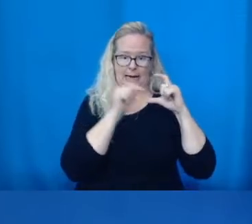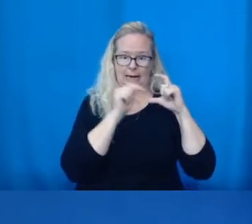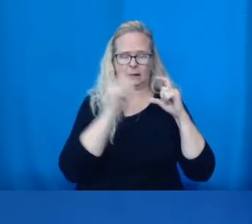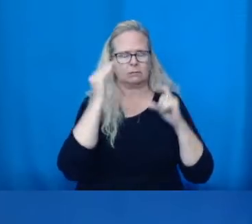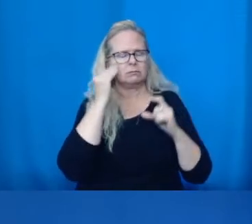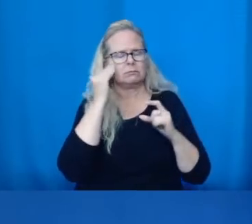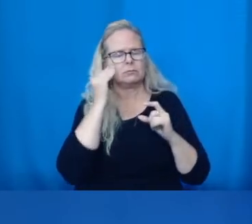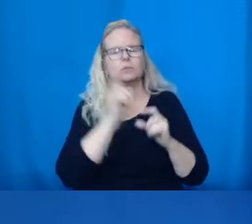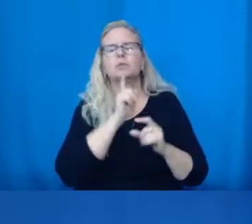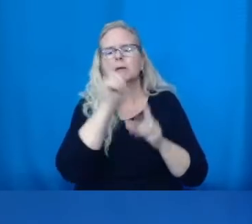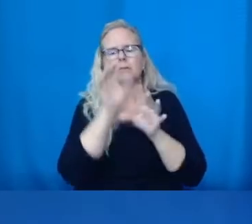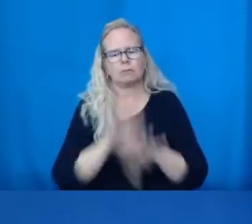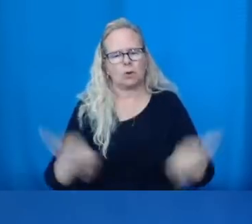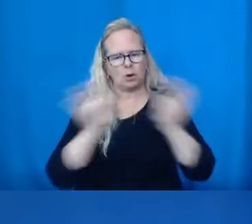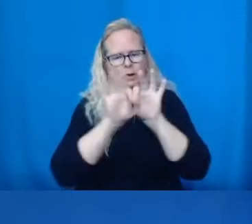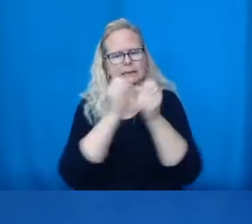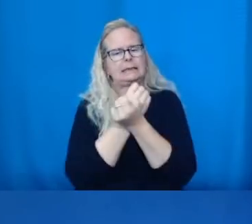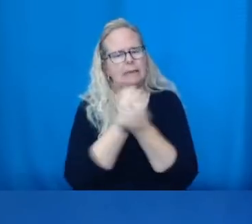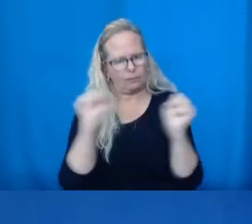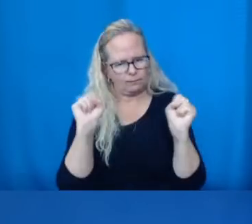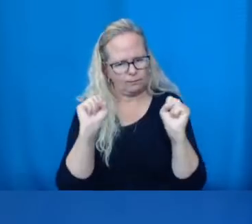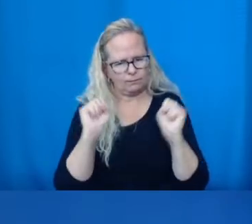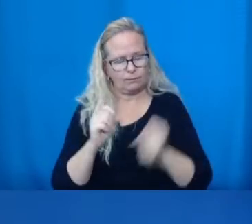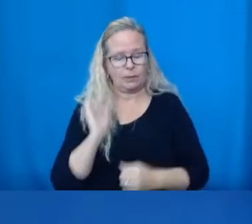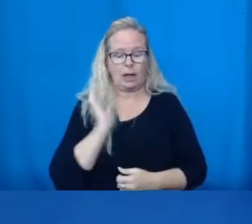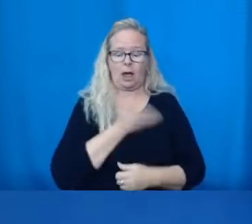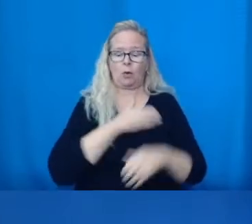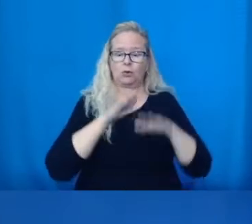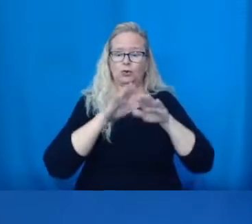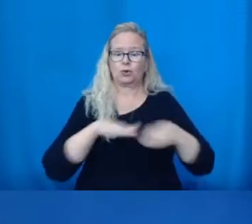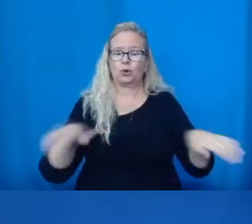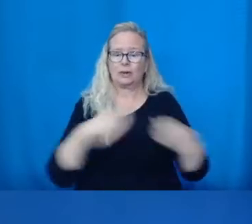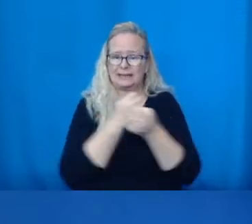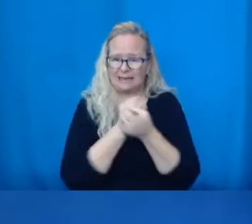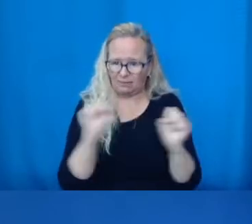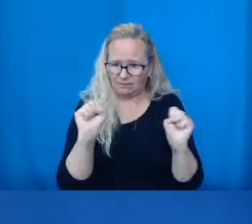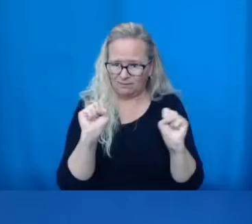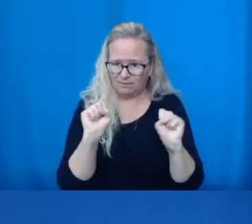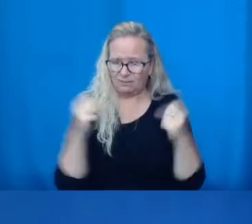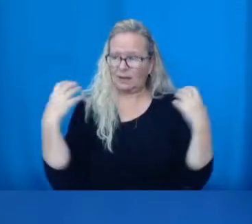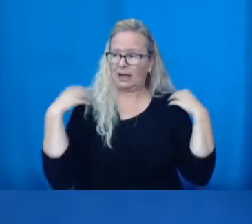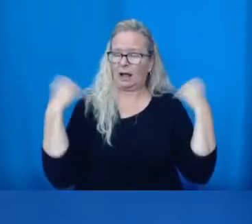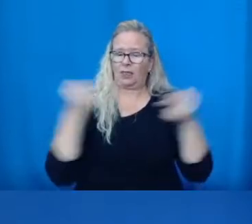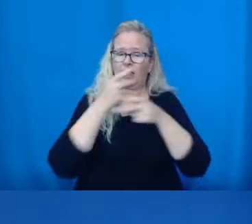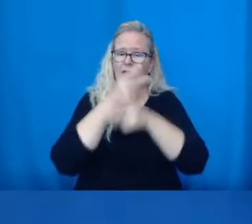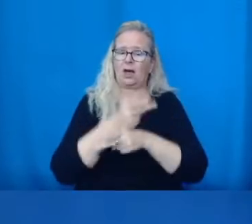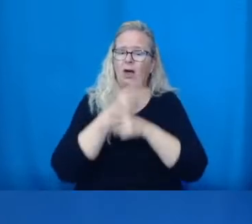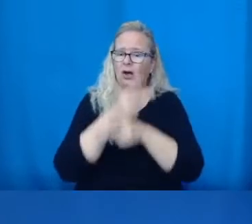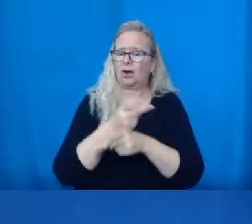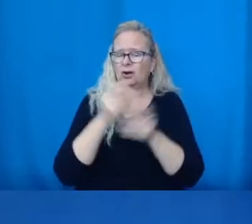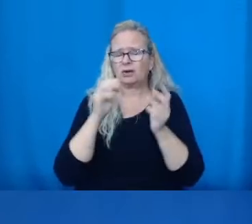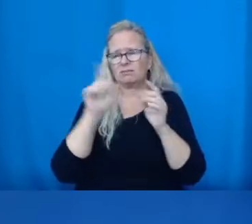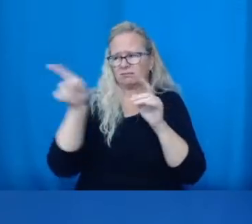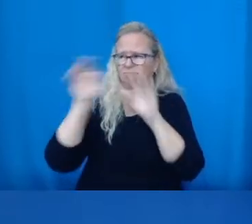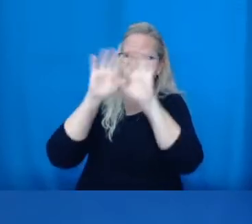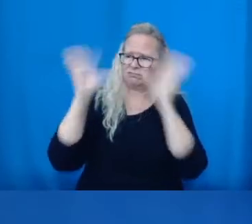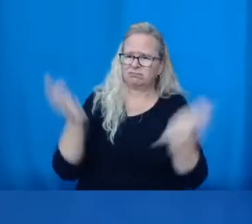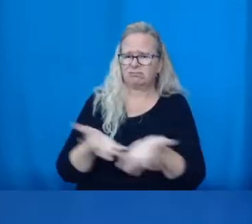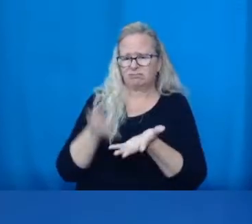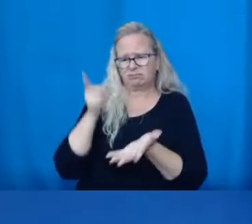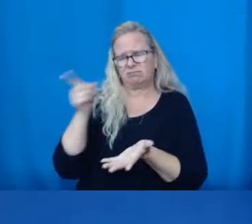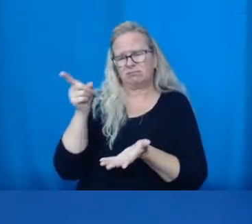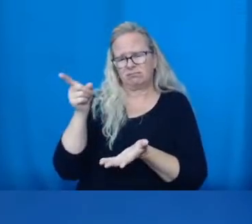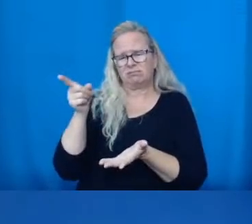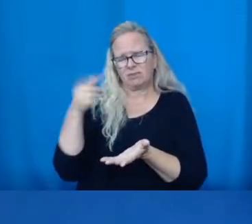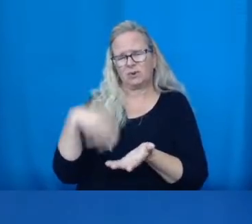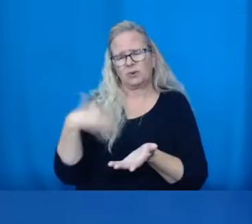whole. Before we begin with the presentations, I would like to introduce the scientific experts, some of whom Dr. Vipond just mentioned,